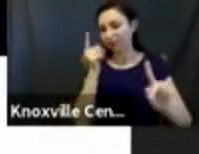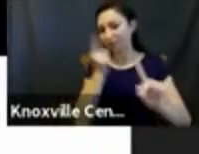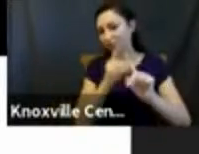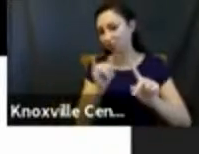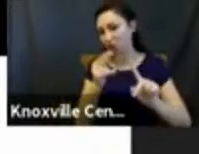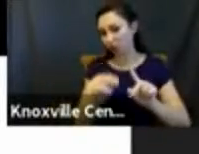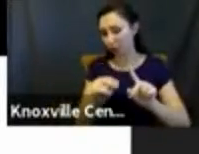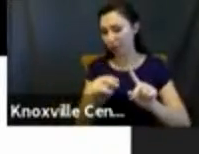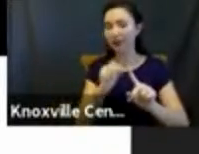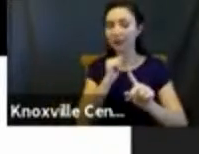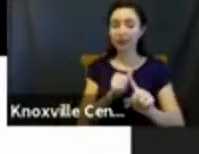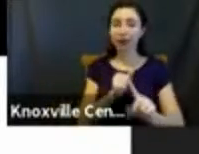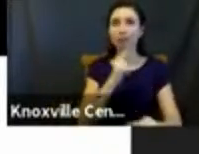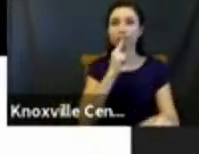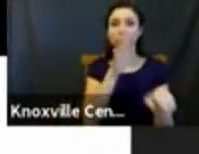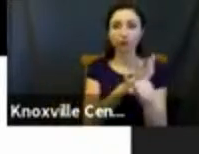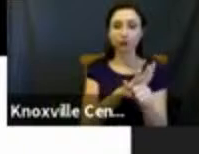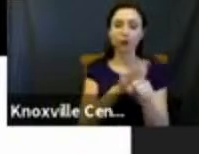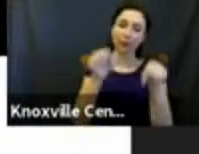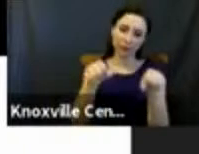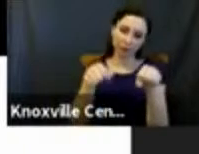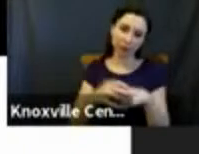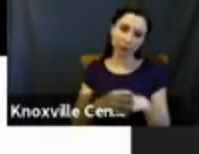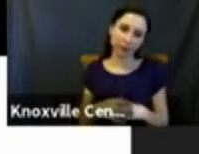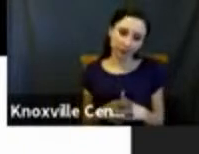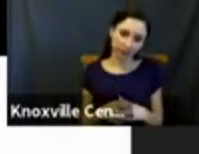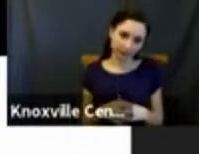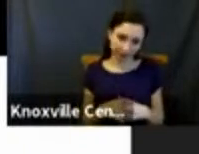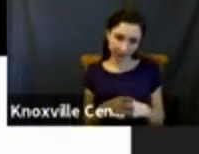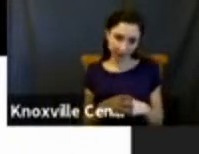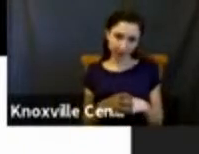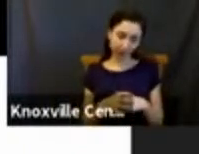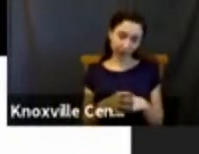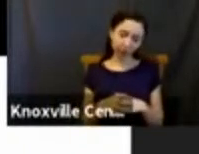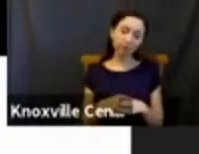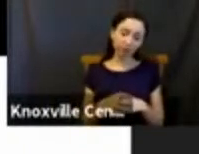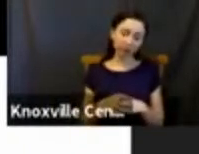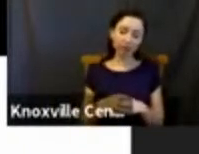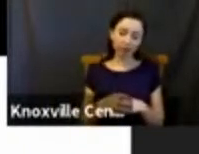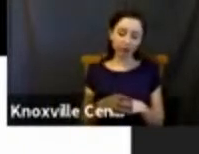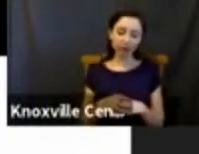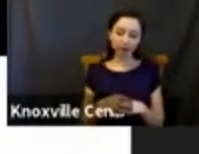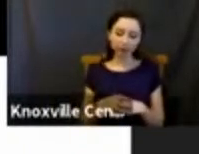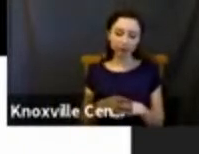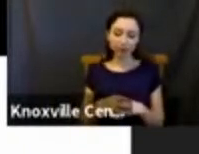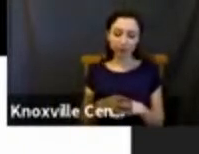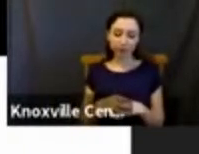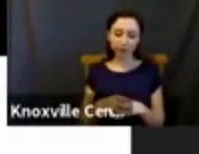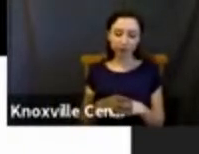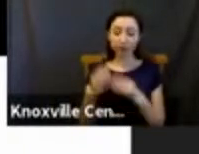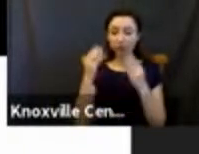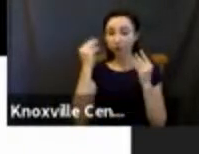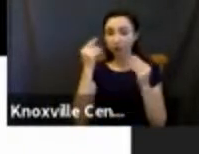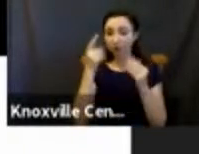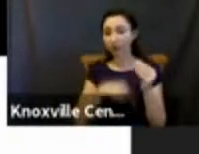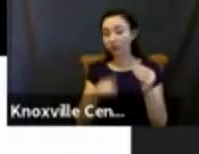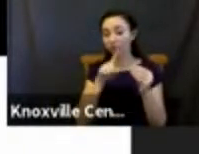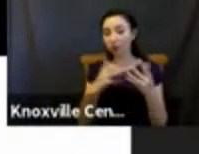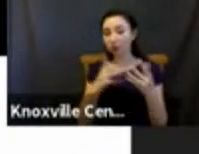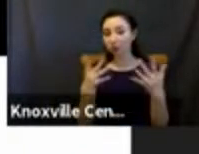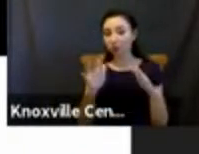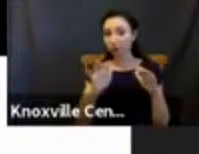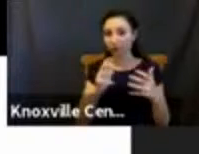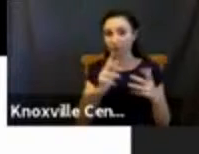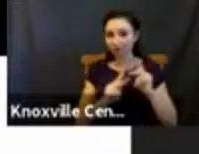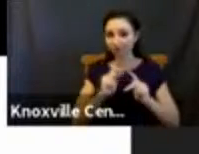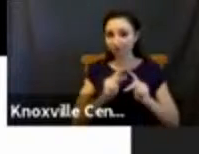possibility. Next slide, please. And so then thinking about what the population may do